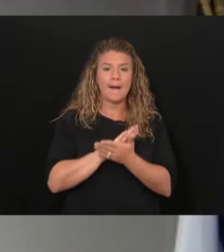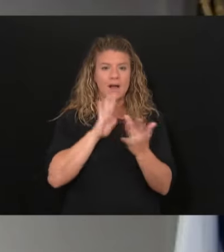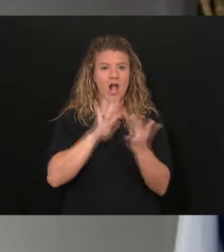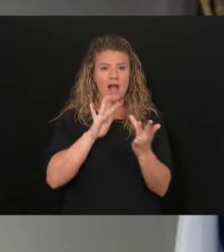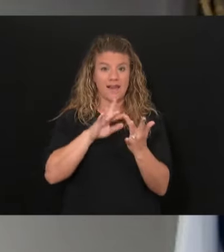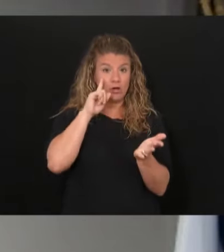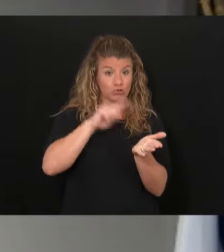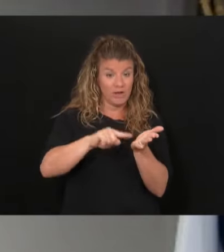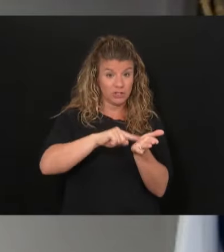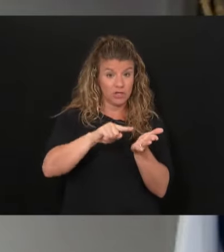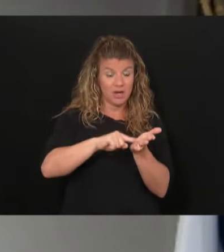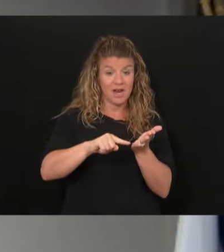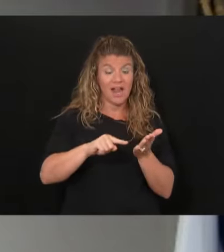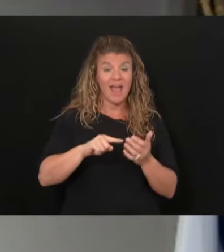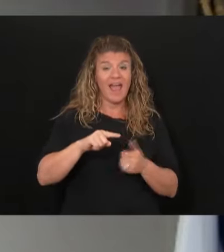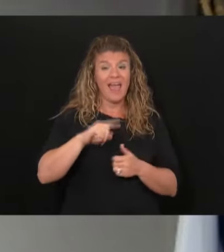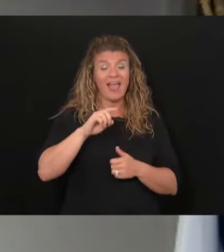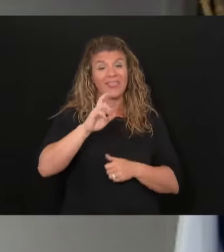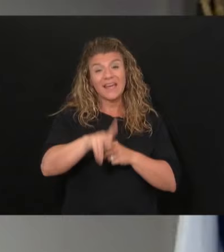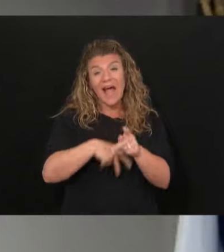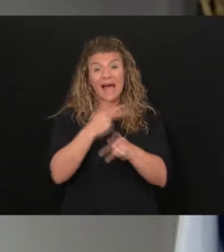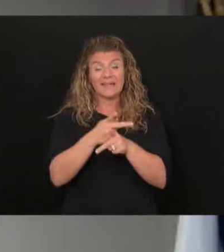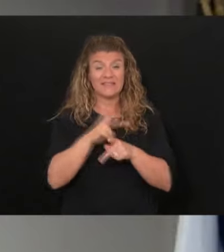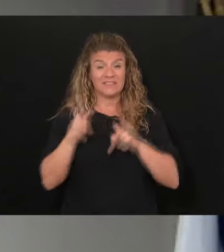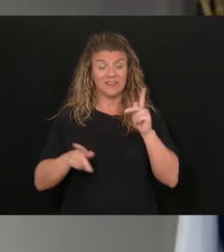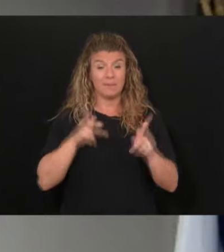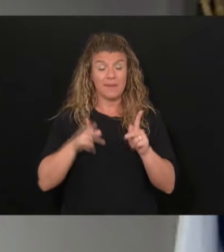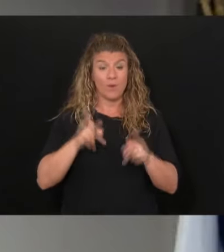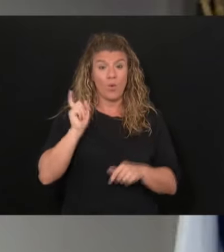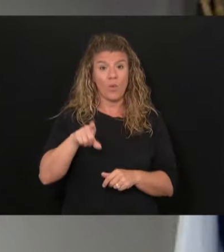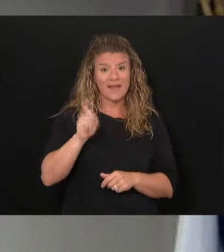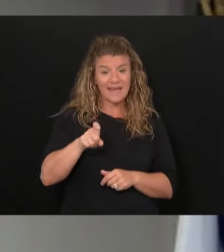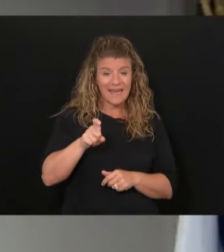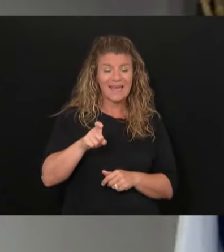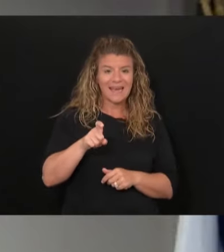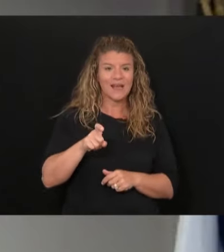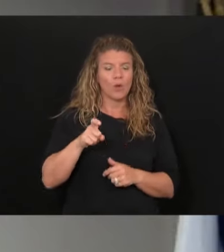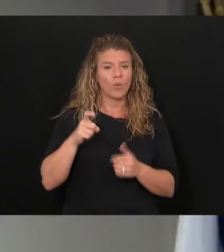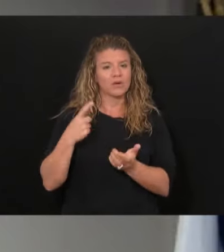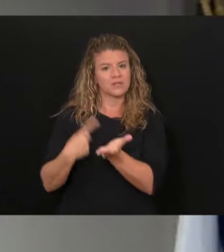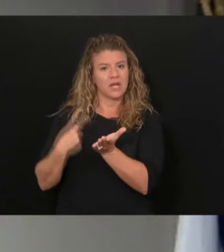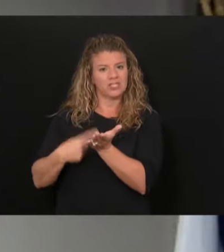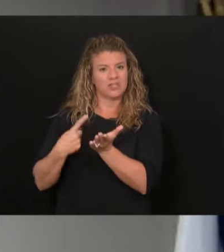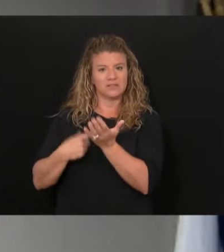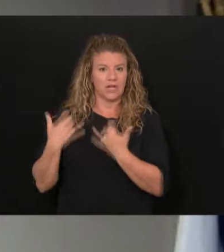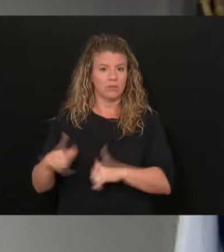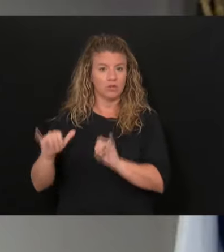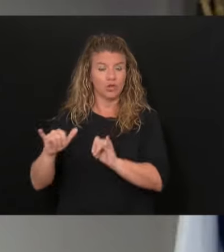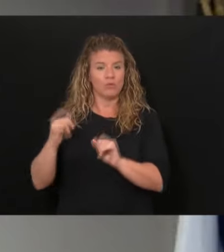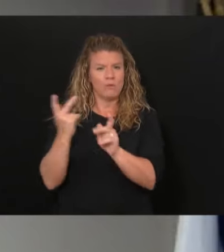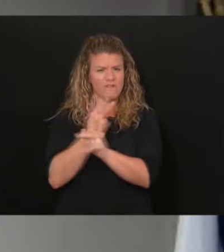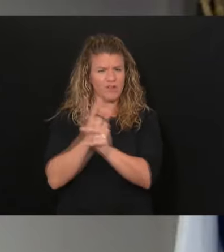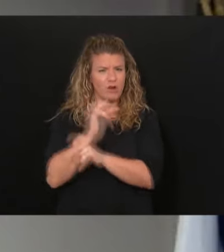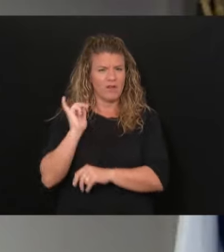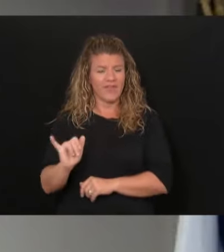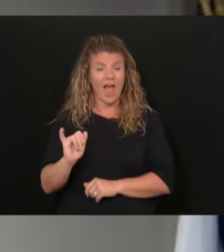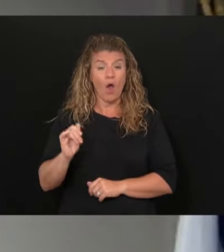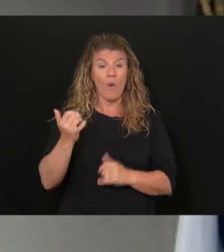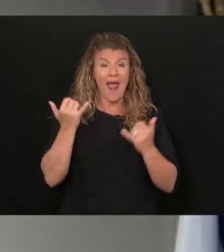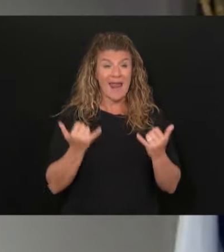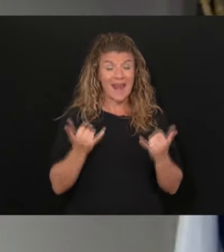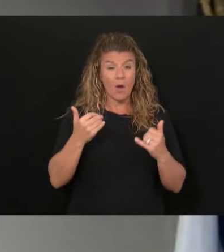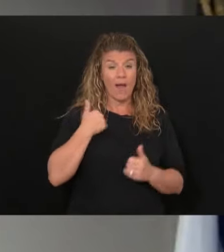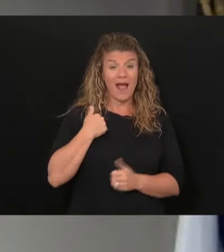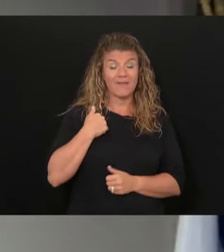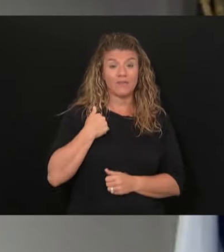of individuals we're going to need, I think there's been some discussion about that, so I wanted to kind of clear that up. We have about